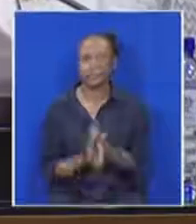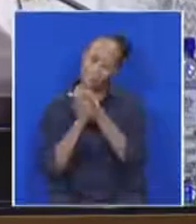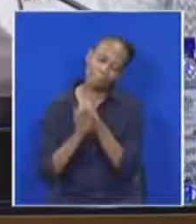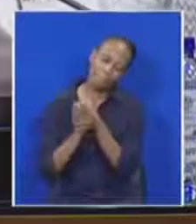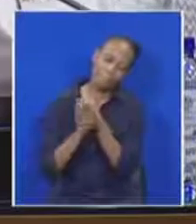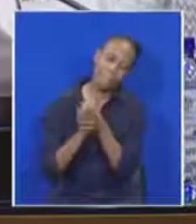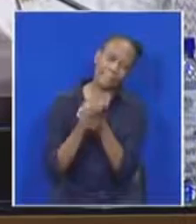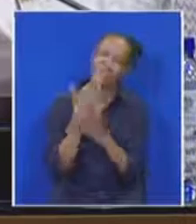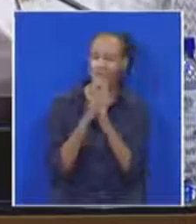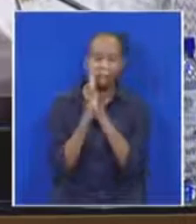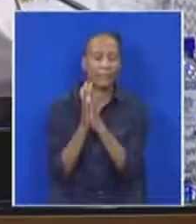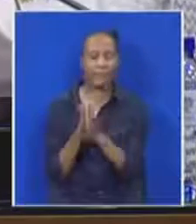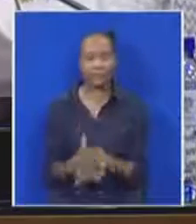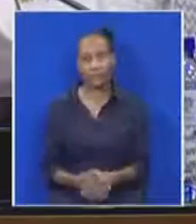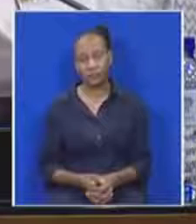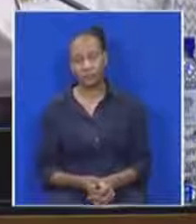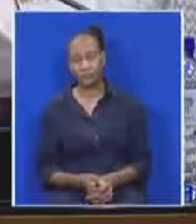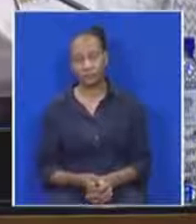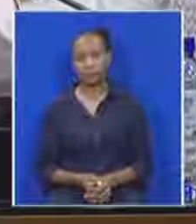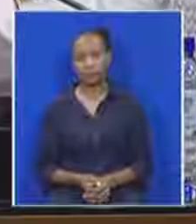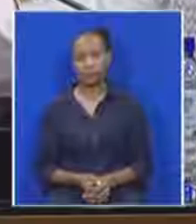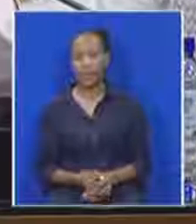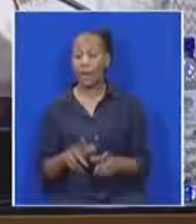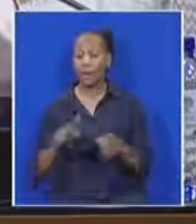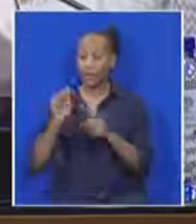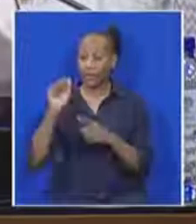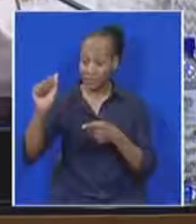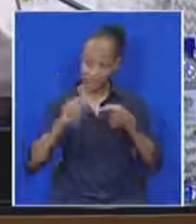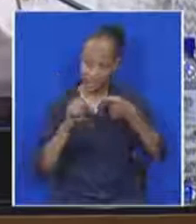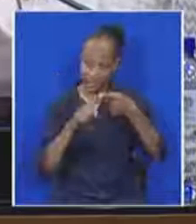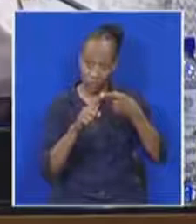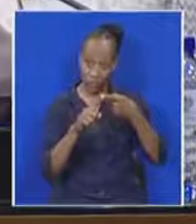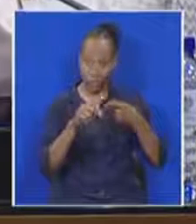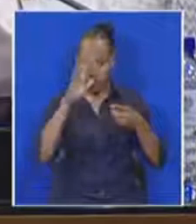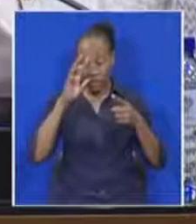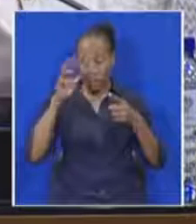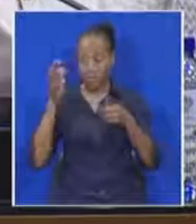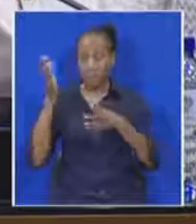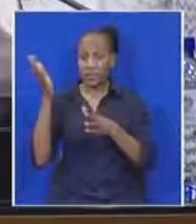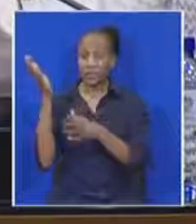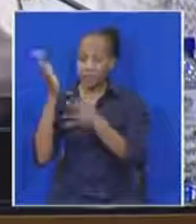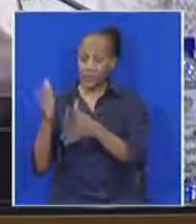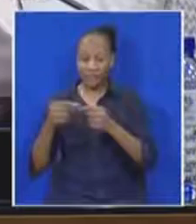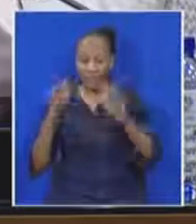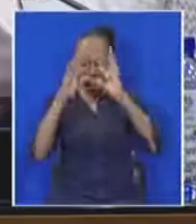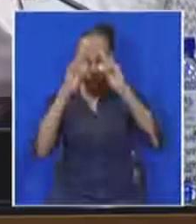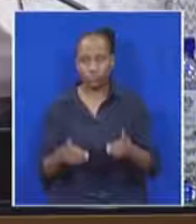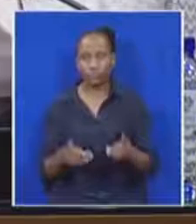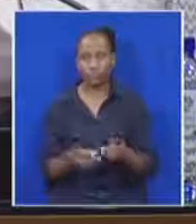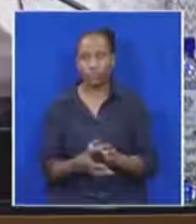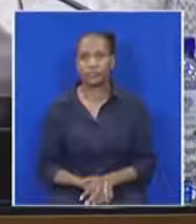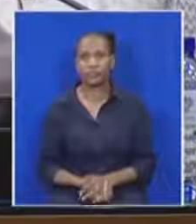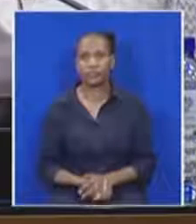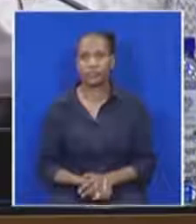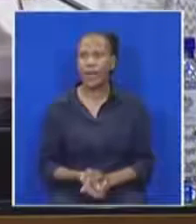asking you. The speaker has ruled on the first point you raised. It's not, but the cable came inside here.